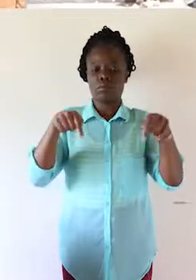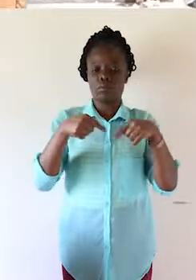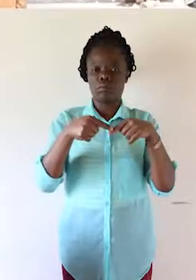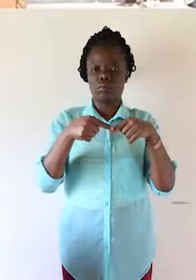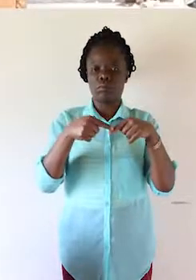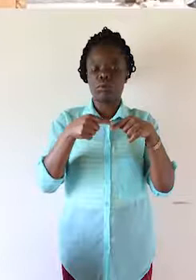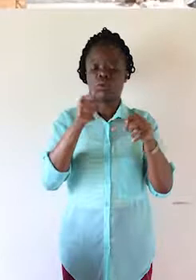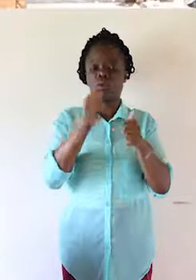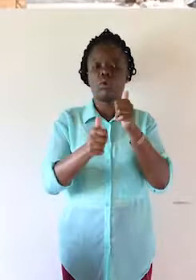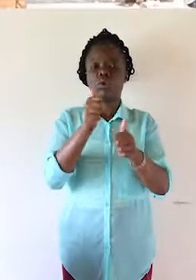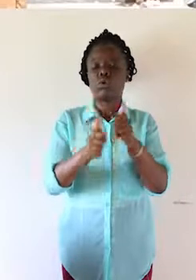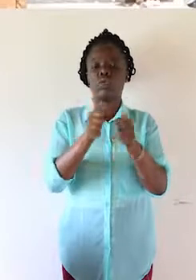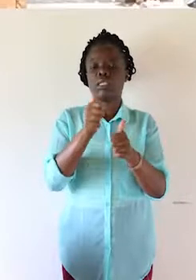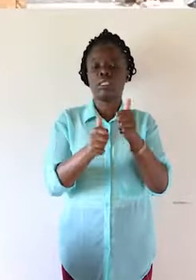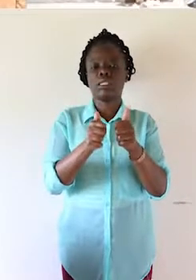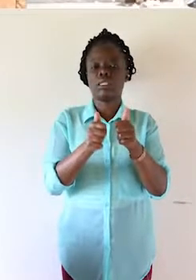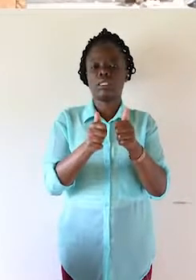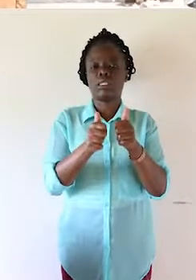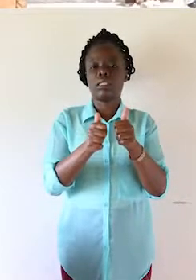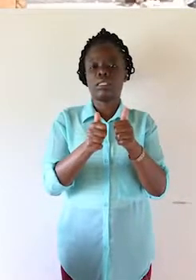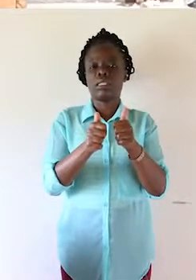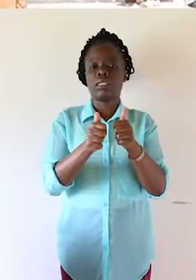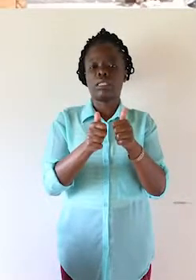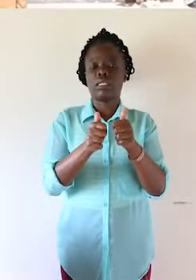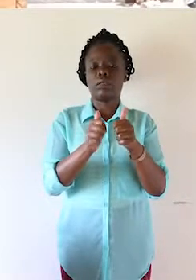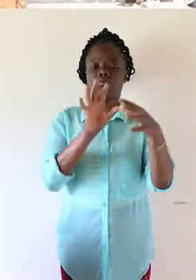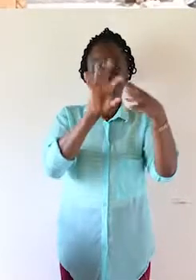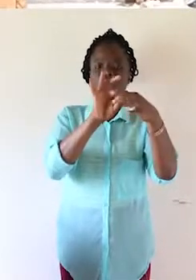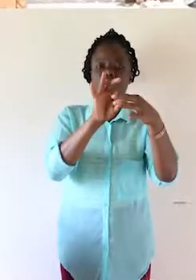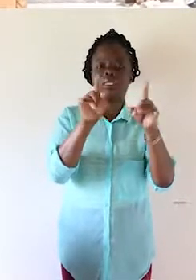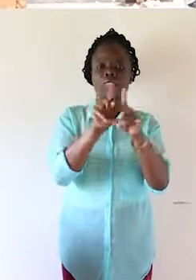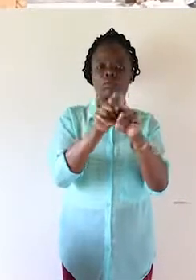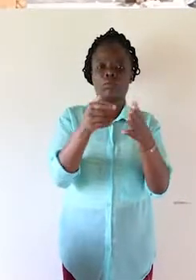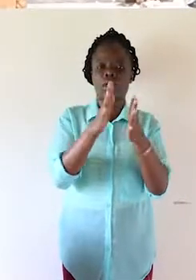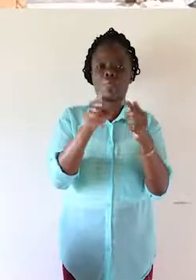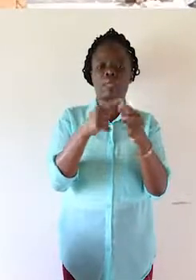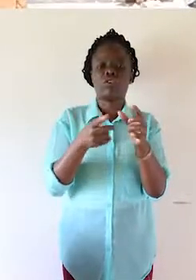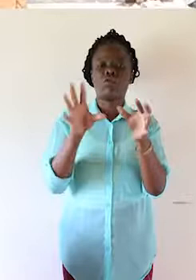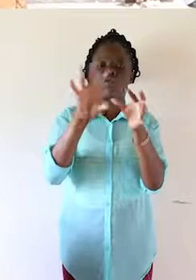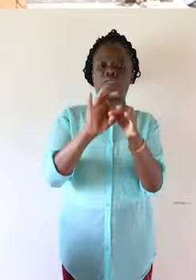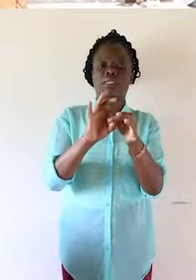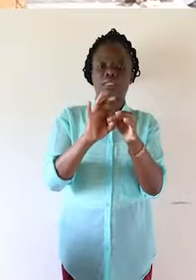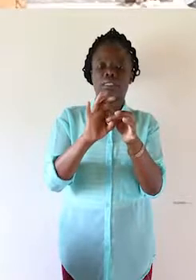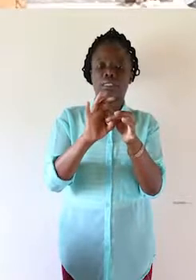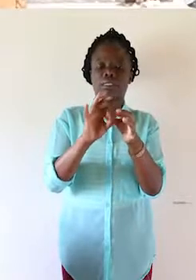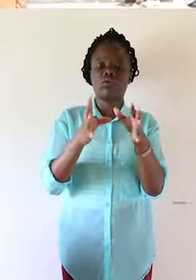the top, which is also you plane well the way you did it, and then we now fit it now here. Now to